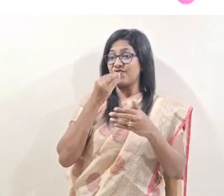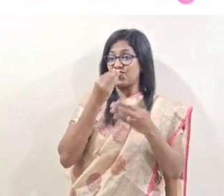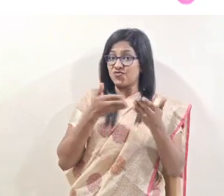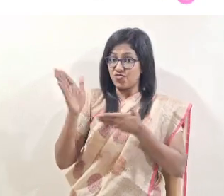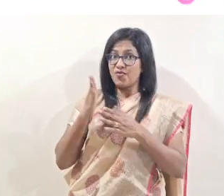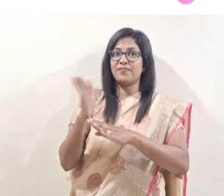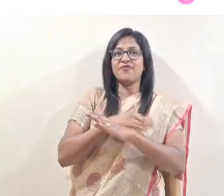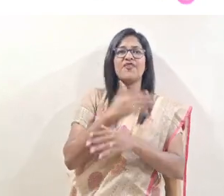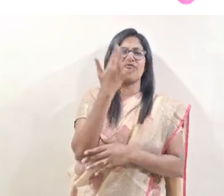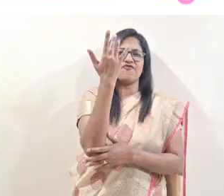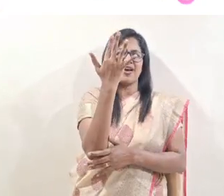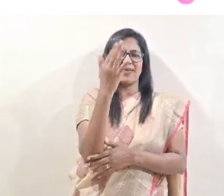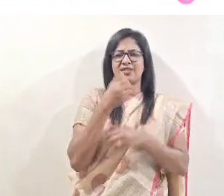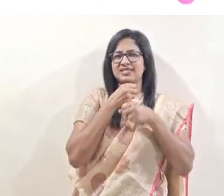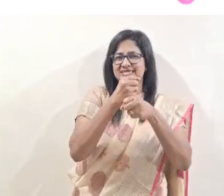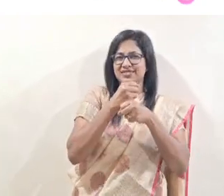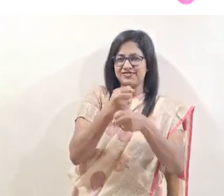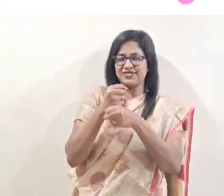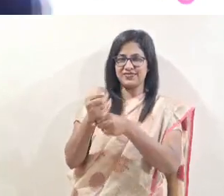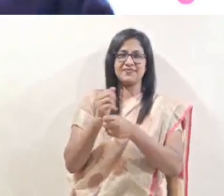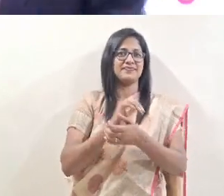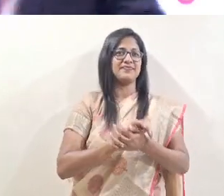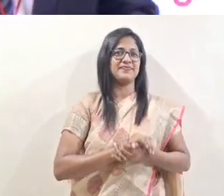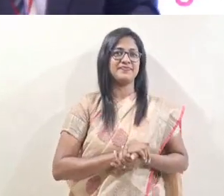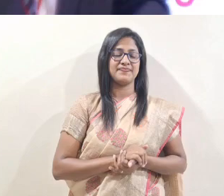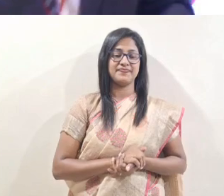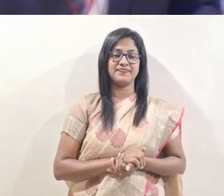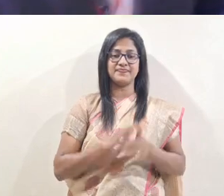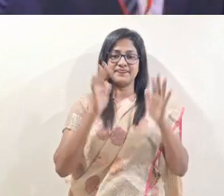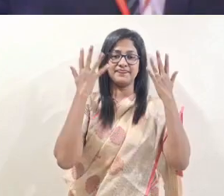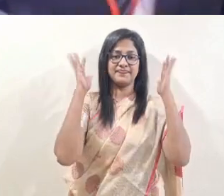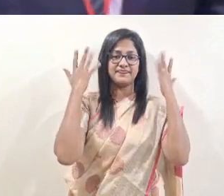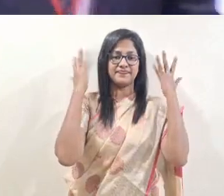minutes to distribute the mementos to the speakers.